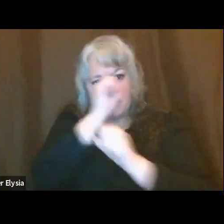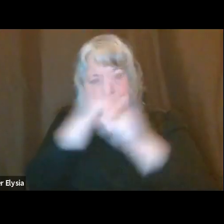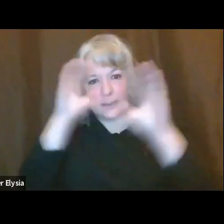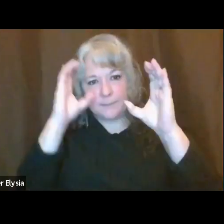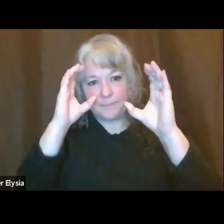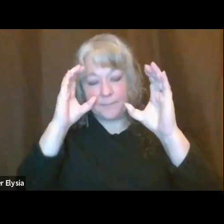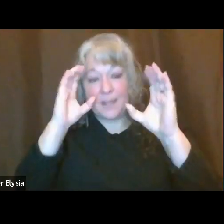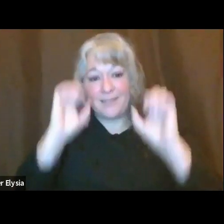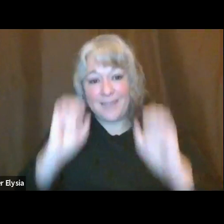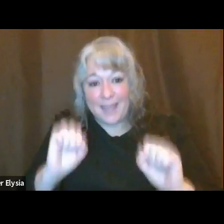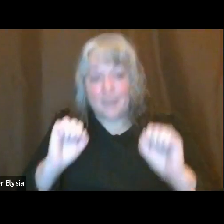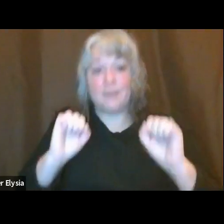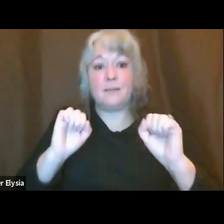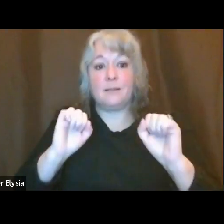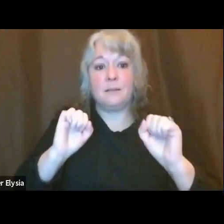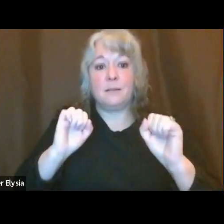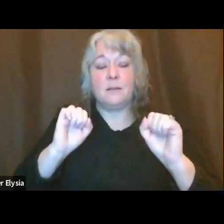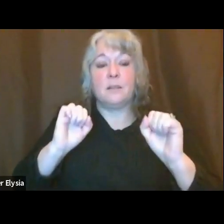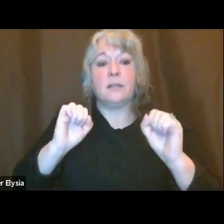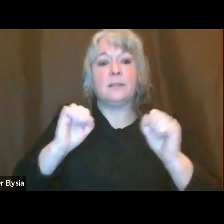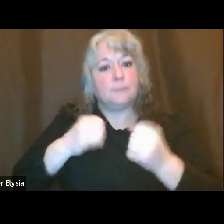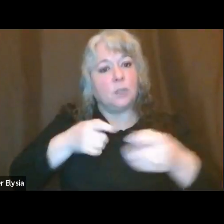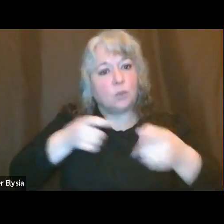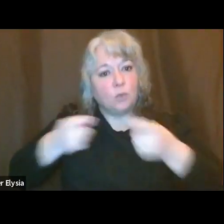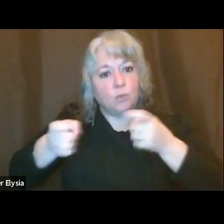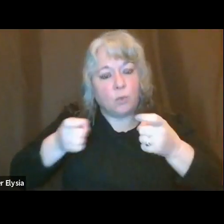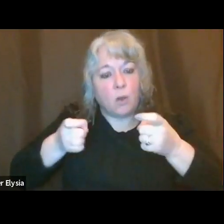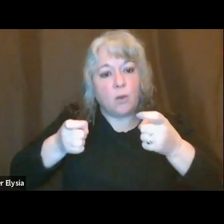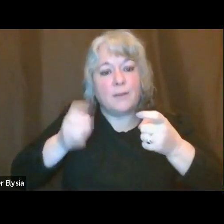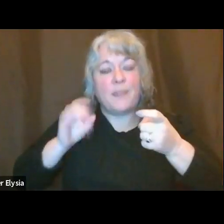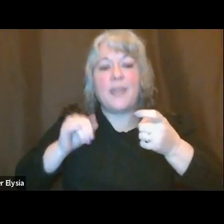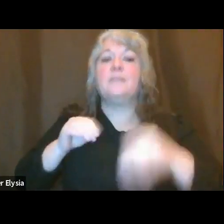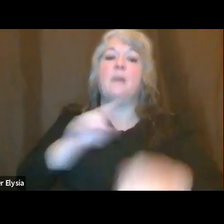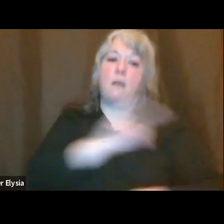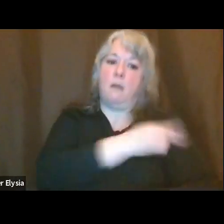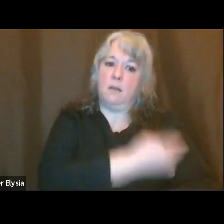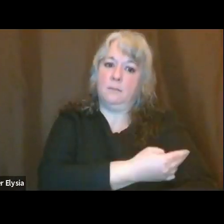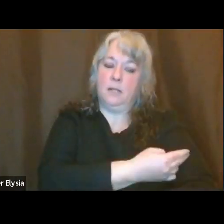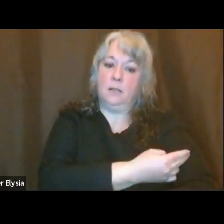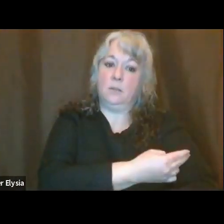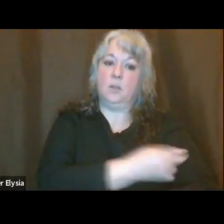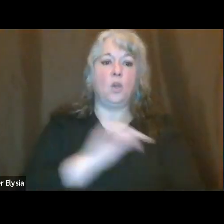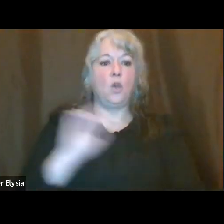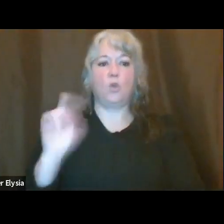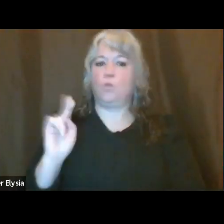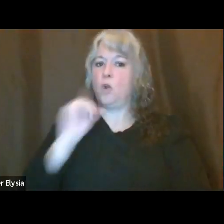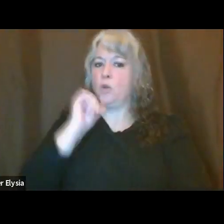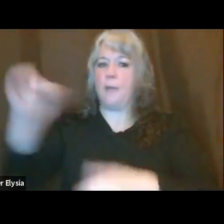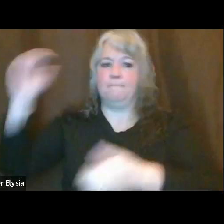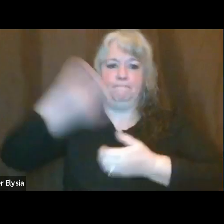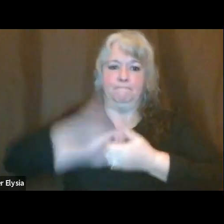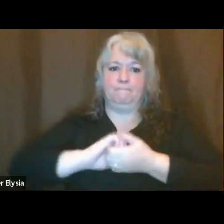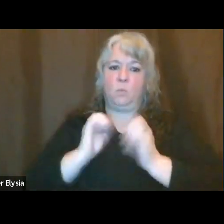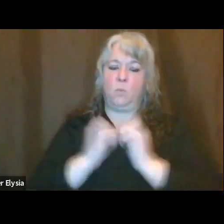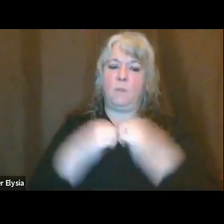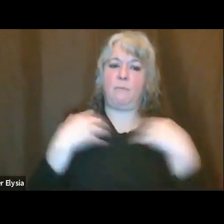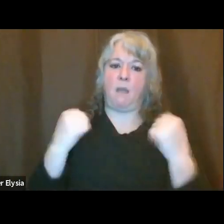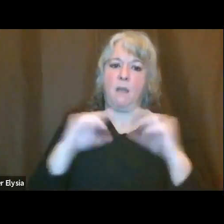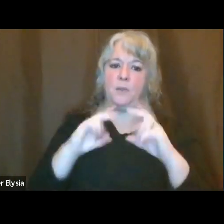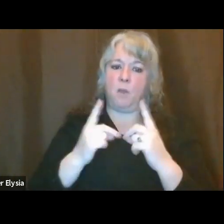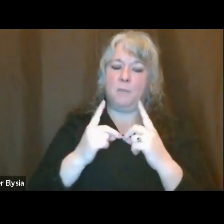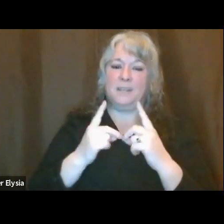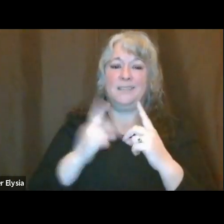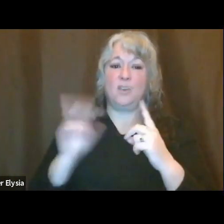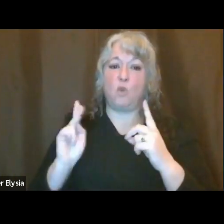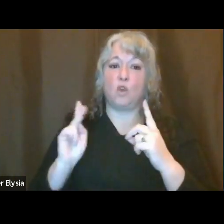hospitals that we've partnered with. Kroger's has not partnered with us to actually help do their scheduling. So again, they're kind of an entity on their